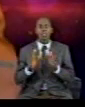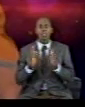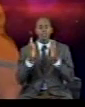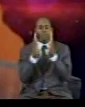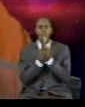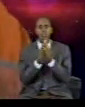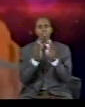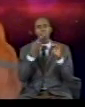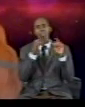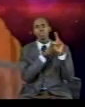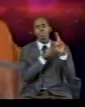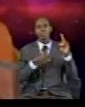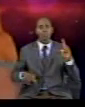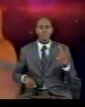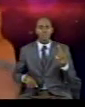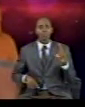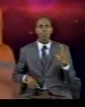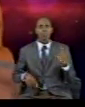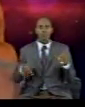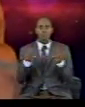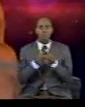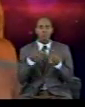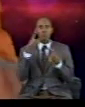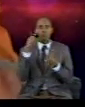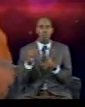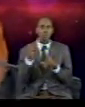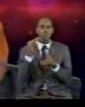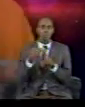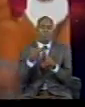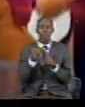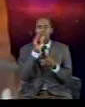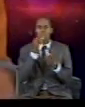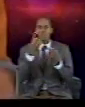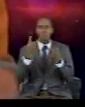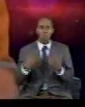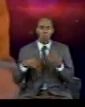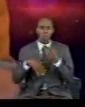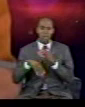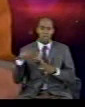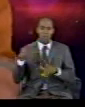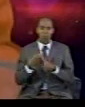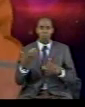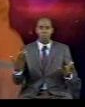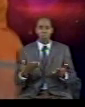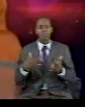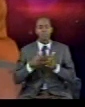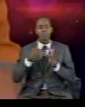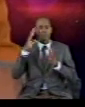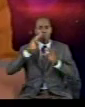Lord, as the message is coming out centrally, it will go everywhere.